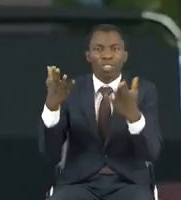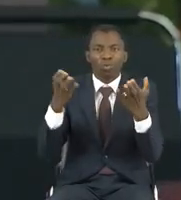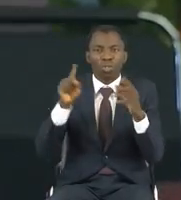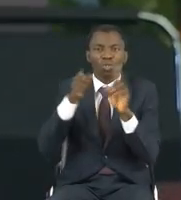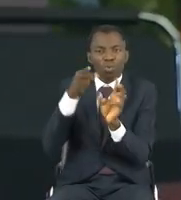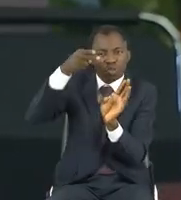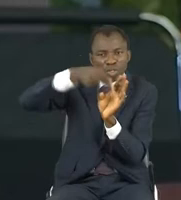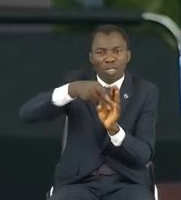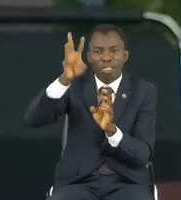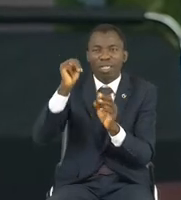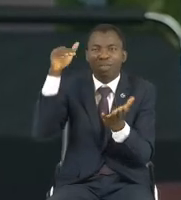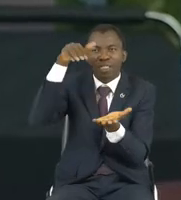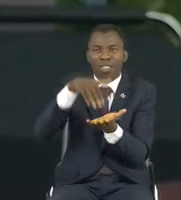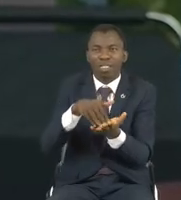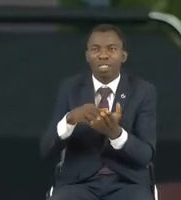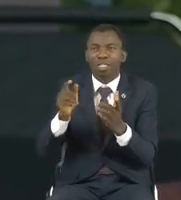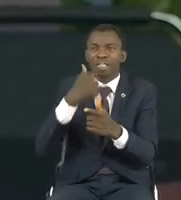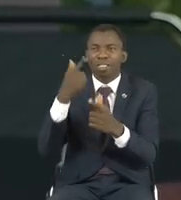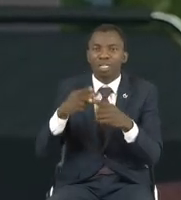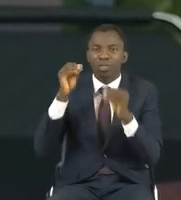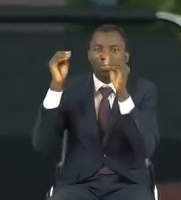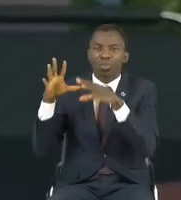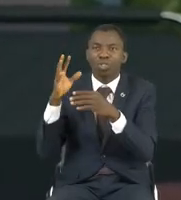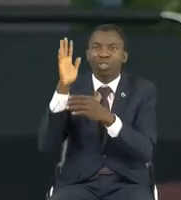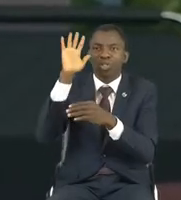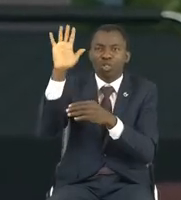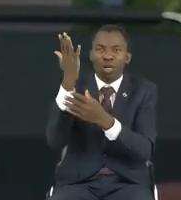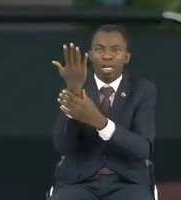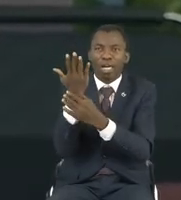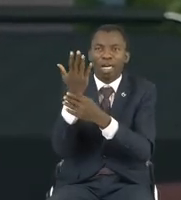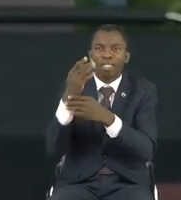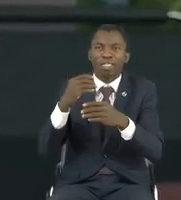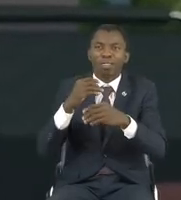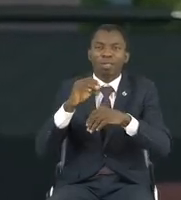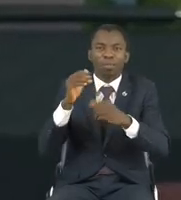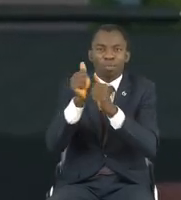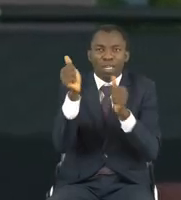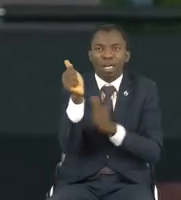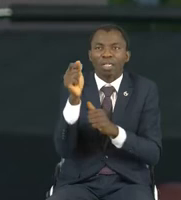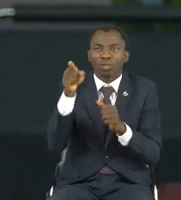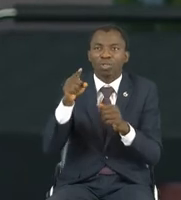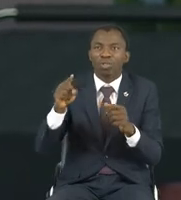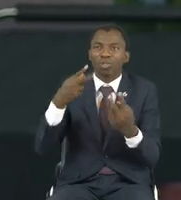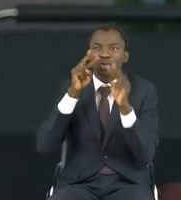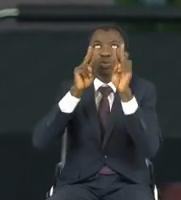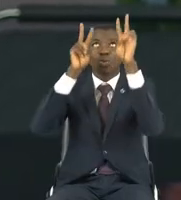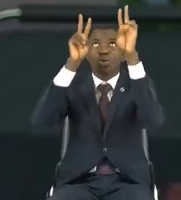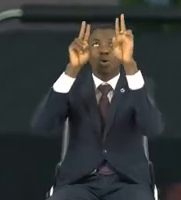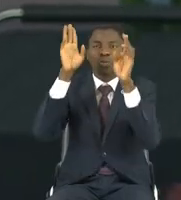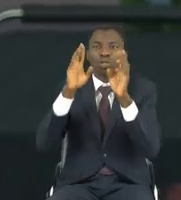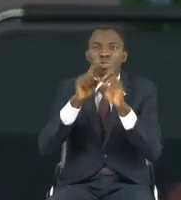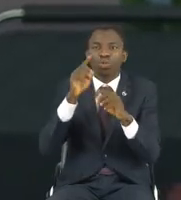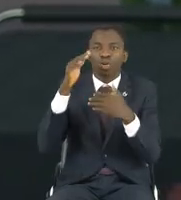again. You put your hands behind you. You look up to heaven and say, the man you see